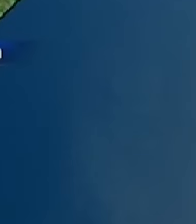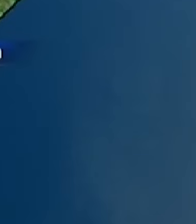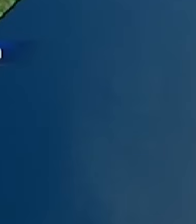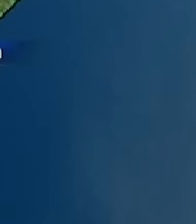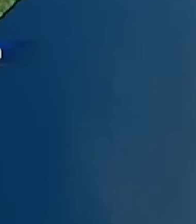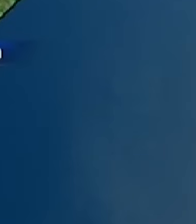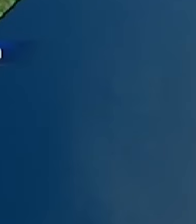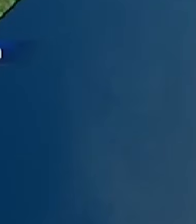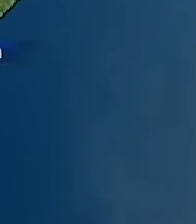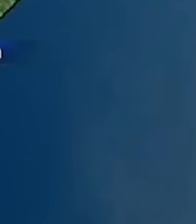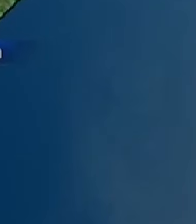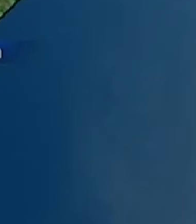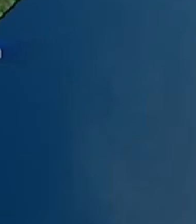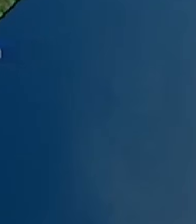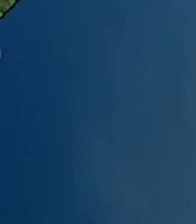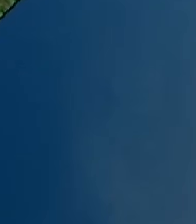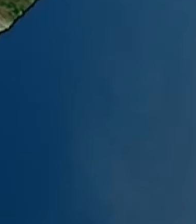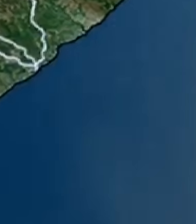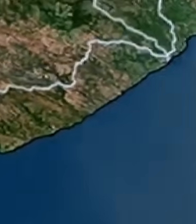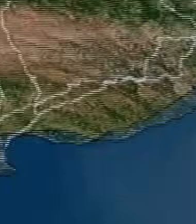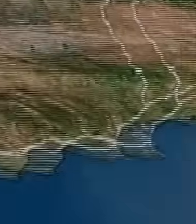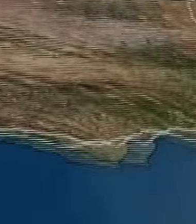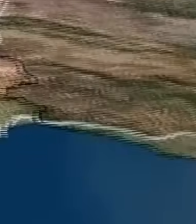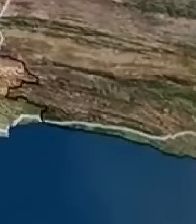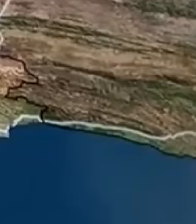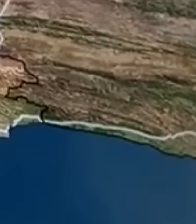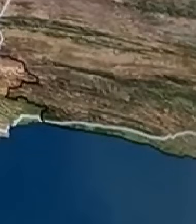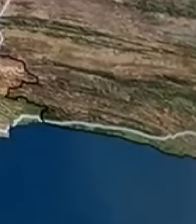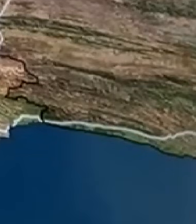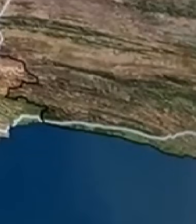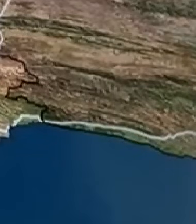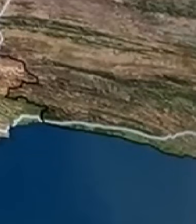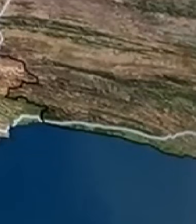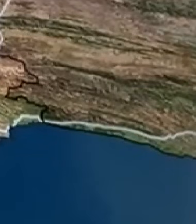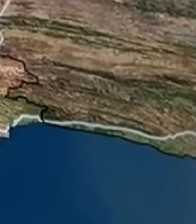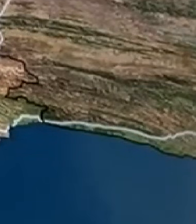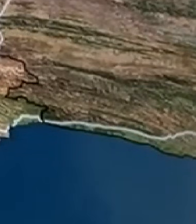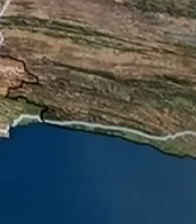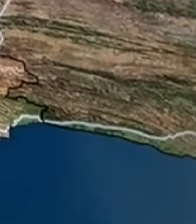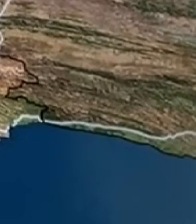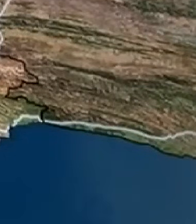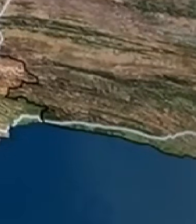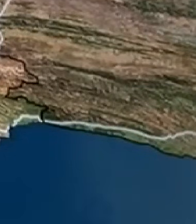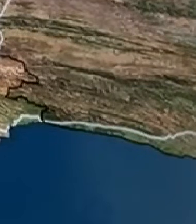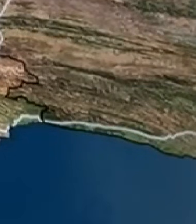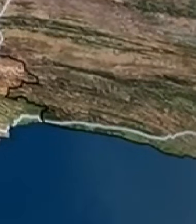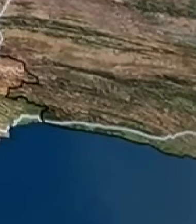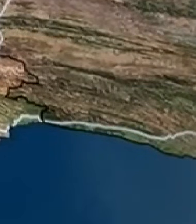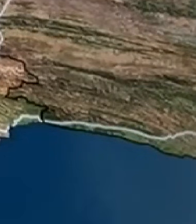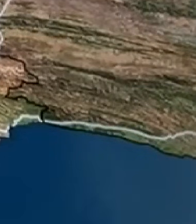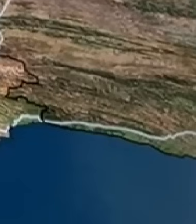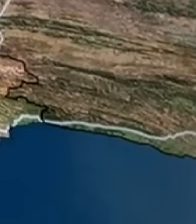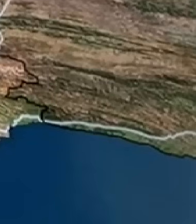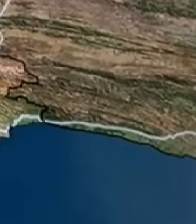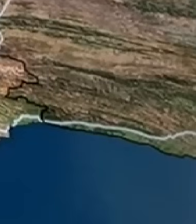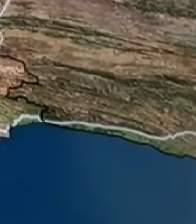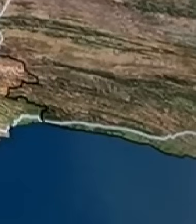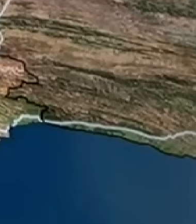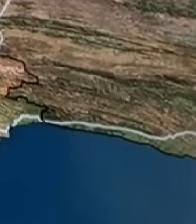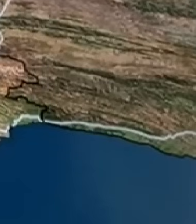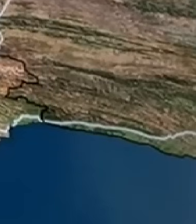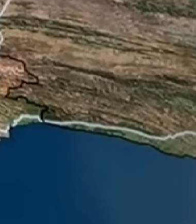fitla hona ka William sentse ke sabela ka Qebega ka pula tsena tsa haisale o hlakile le teng o tla hlophola ga re thafela ho mashome a mabedi Linksburg o tla jwala ka Worcester sentse ke